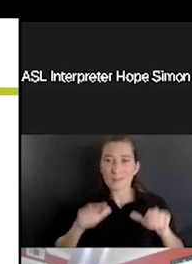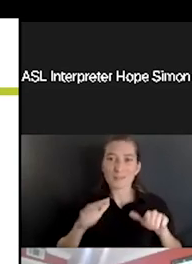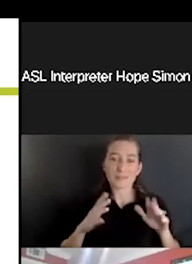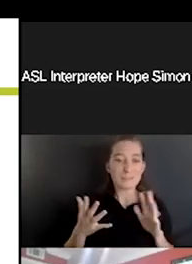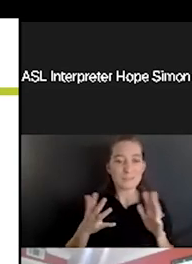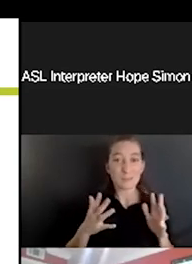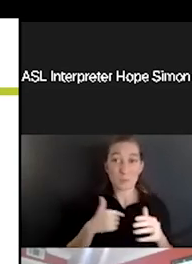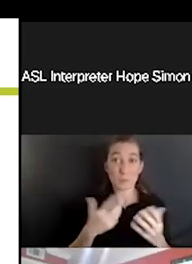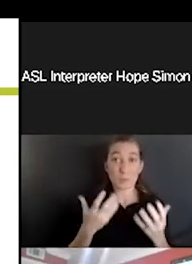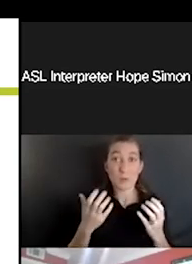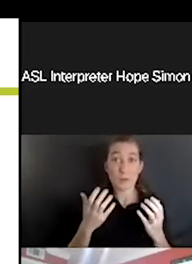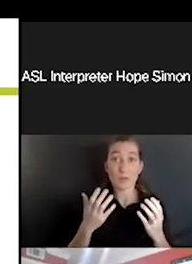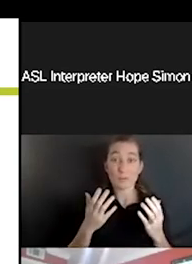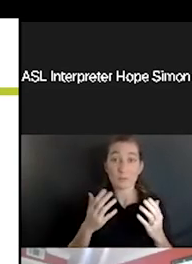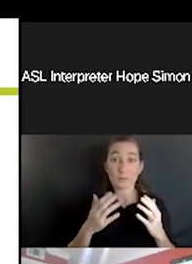make the building.